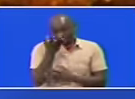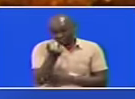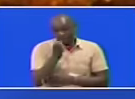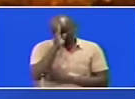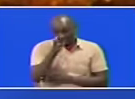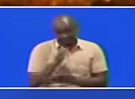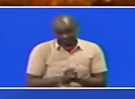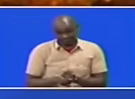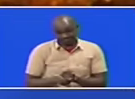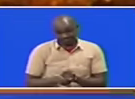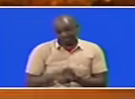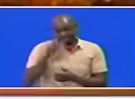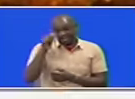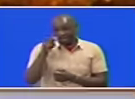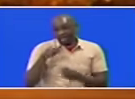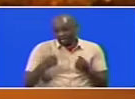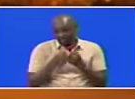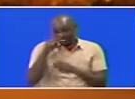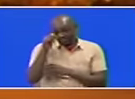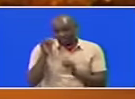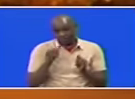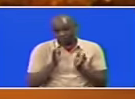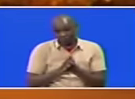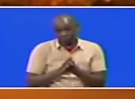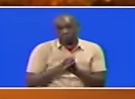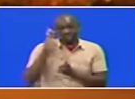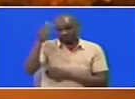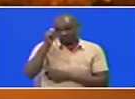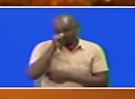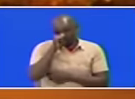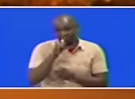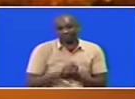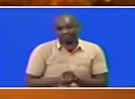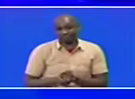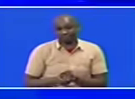Sunday. Duncan Hemba, KTN, from Addis Ababa, Ethiopia.